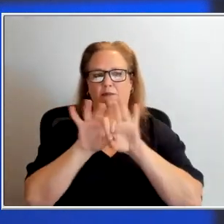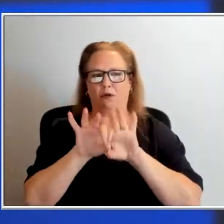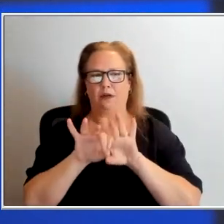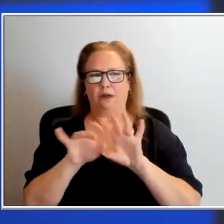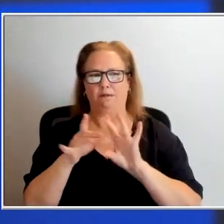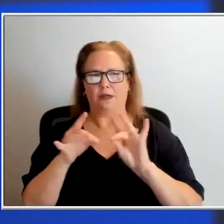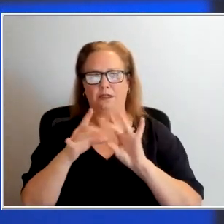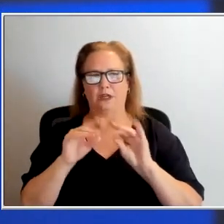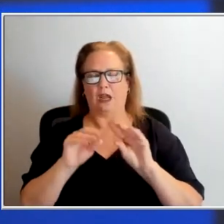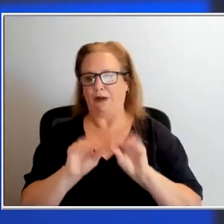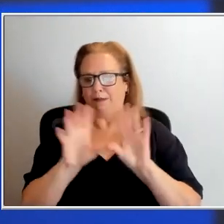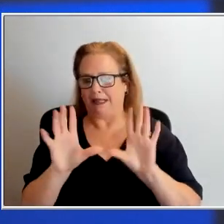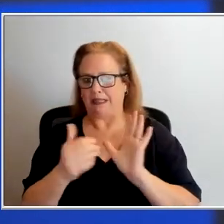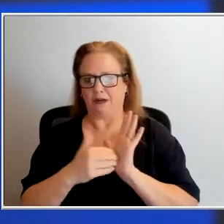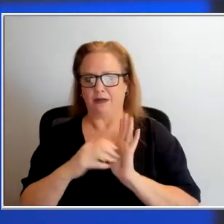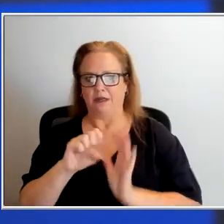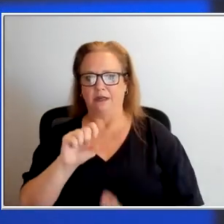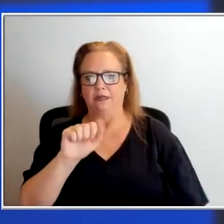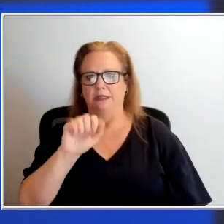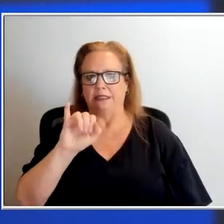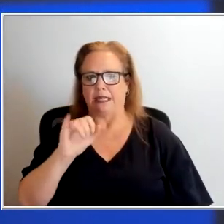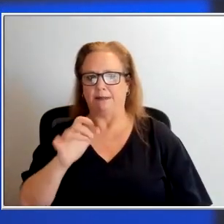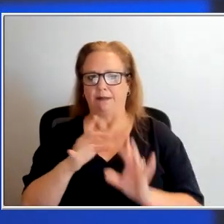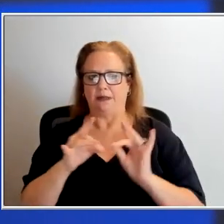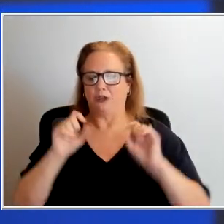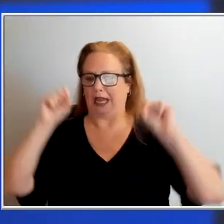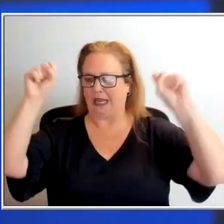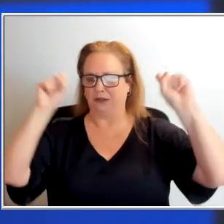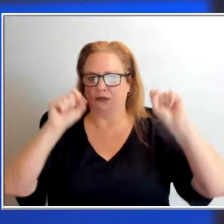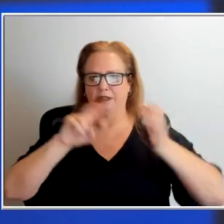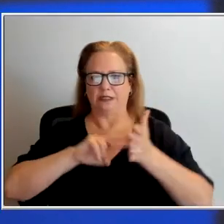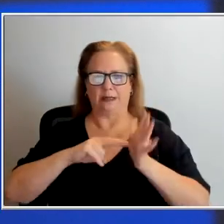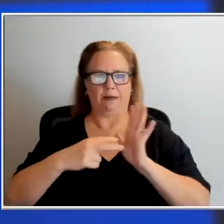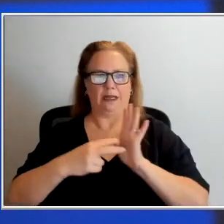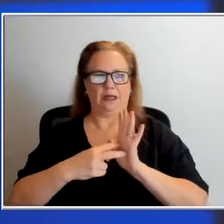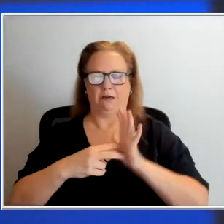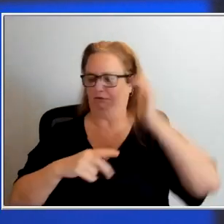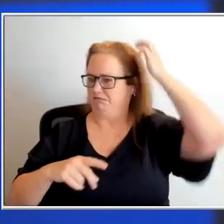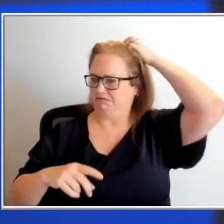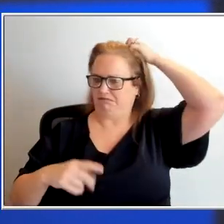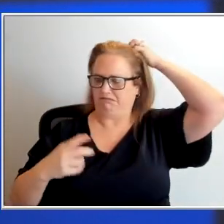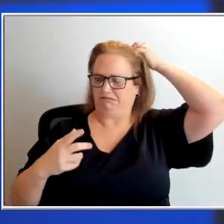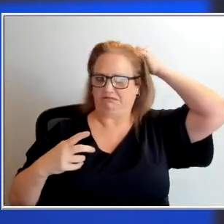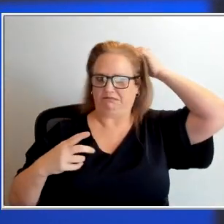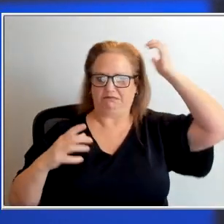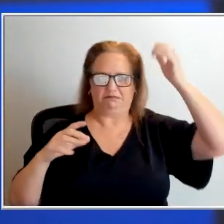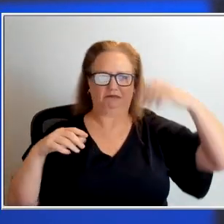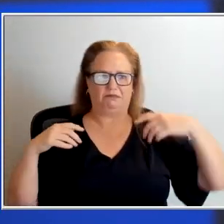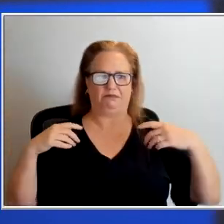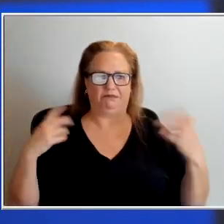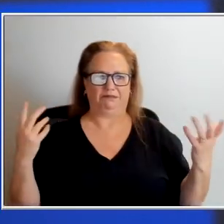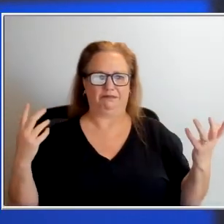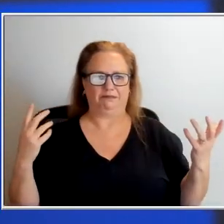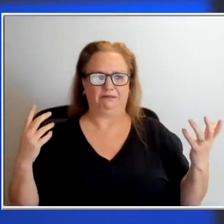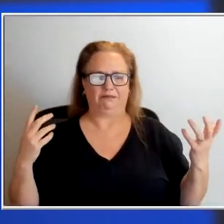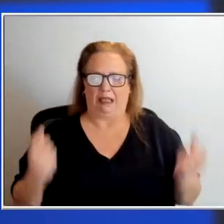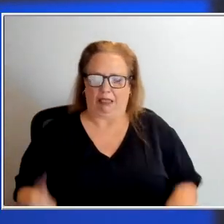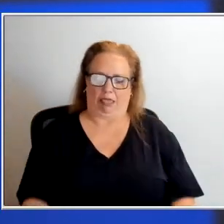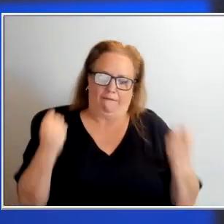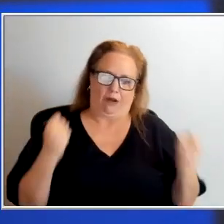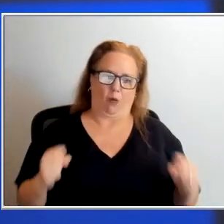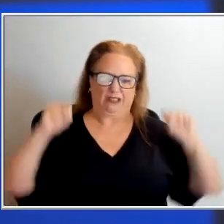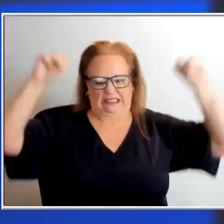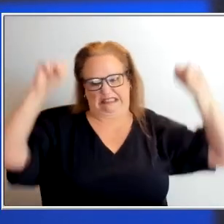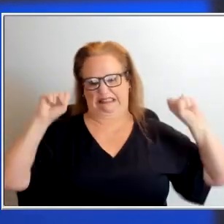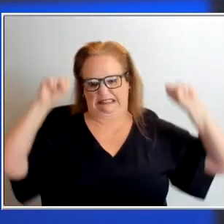clear again, as Sammy has pointed out, exercise doesn't mean you have to go to, lifting weights and you have to